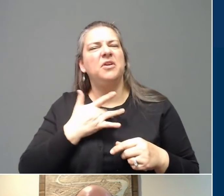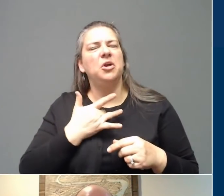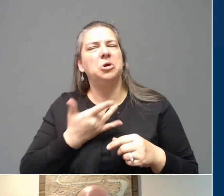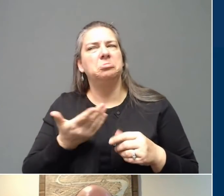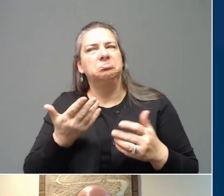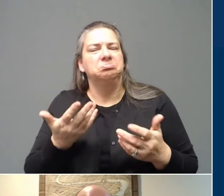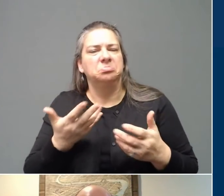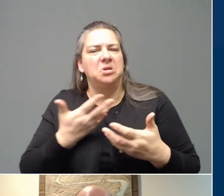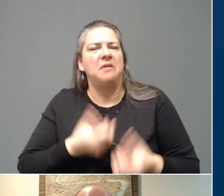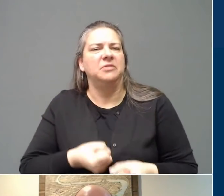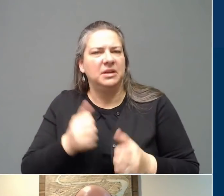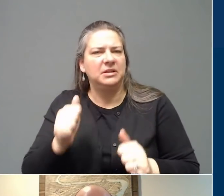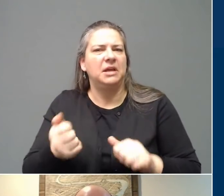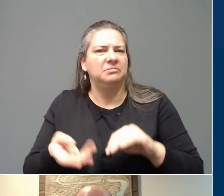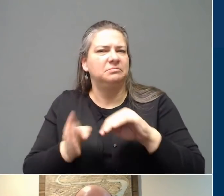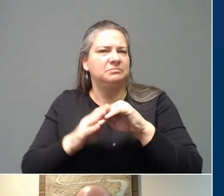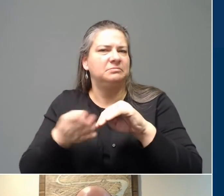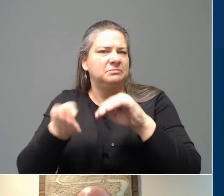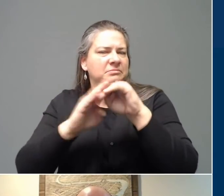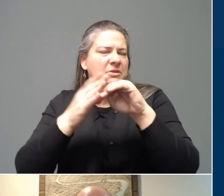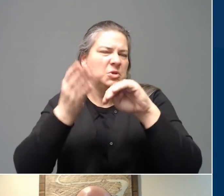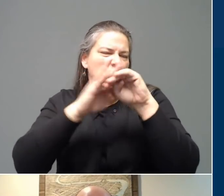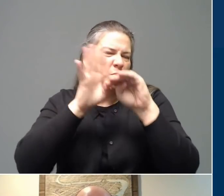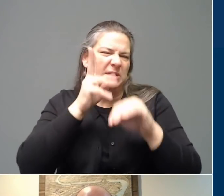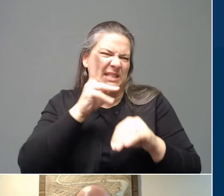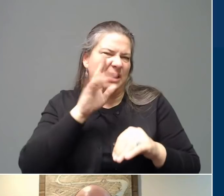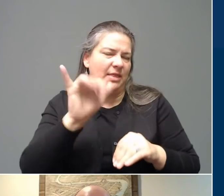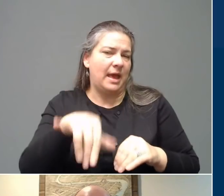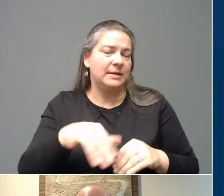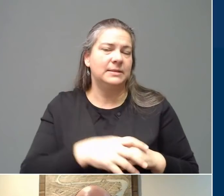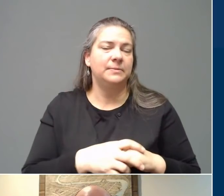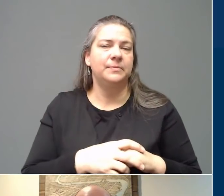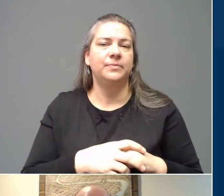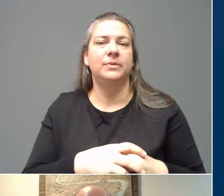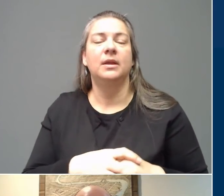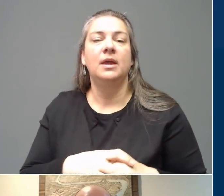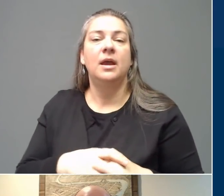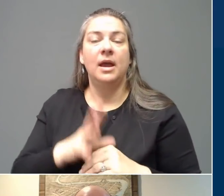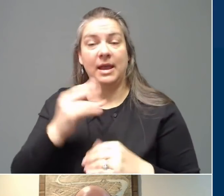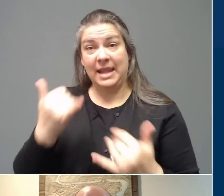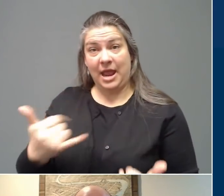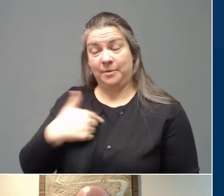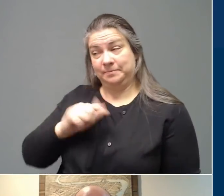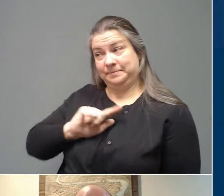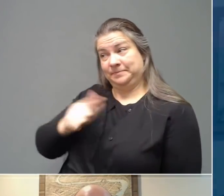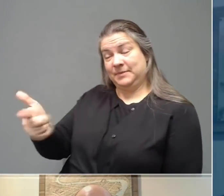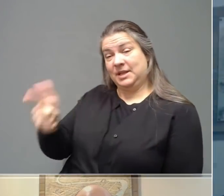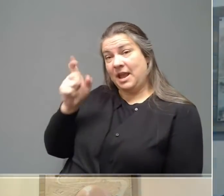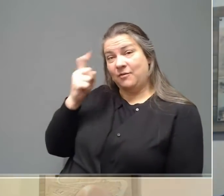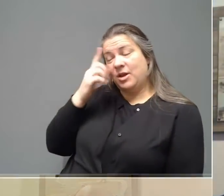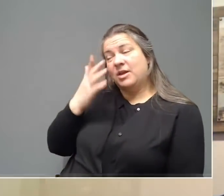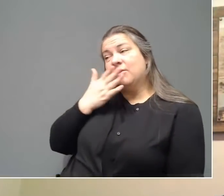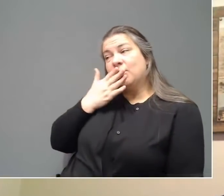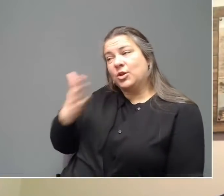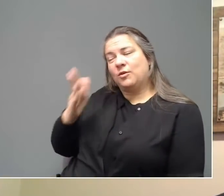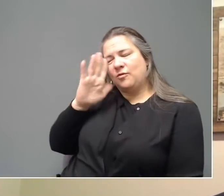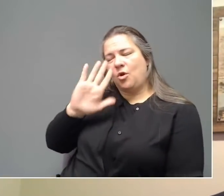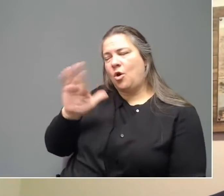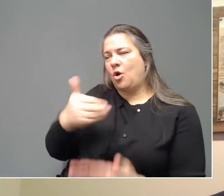see increase significantly. And with that, I will give it back over to you, Governor. I appreciate all your help on this